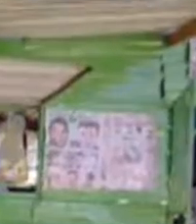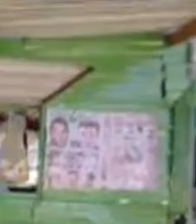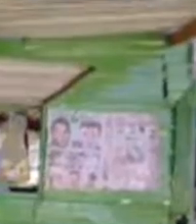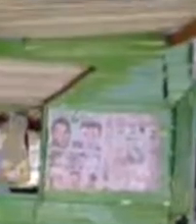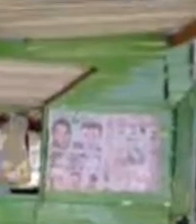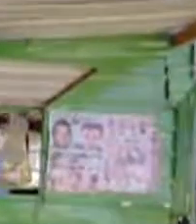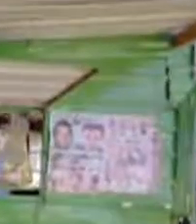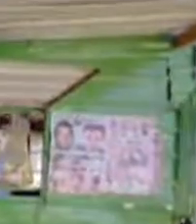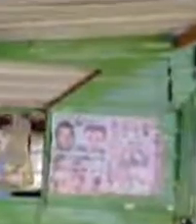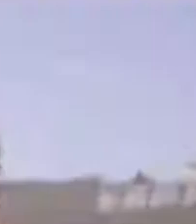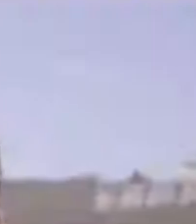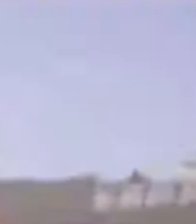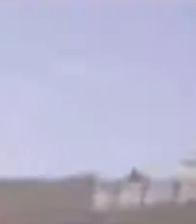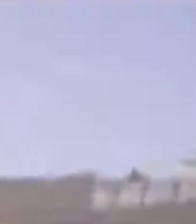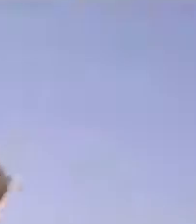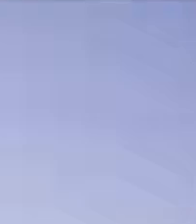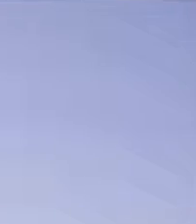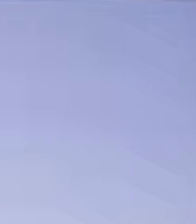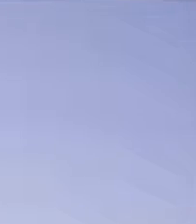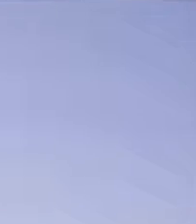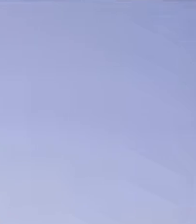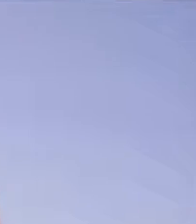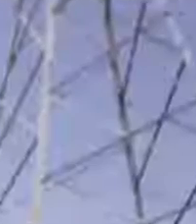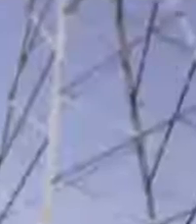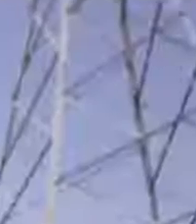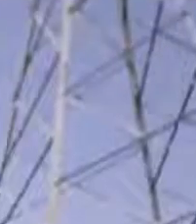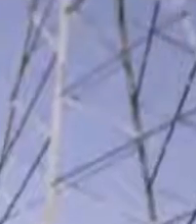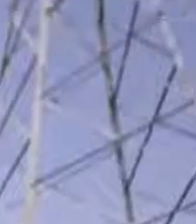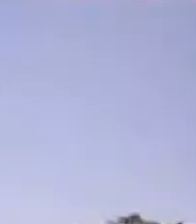Shaka shaka shaka shaka shaka